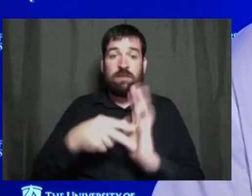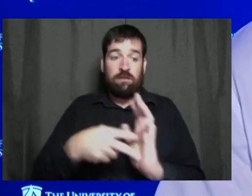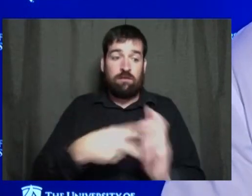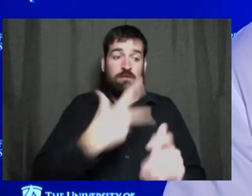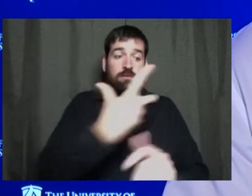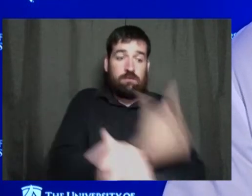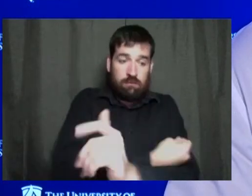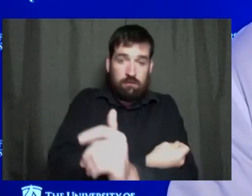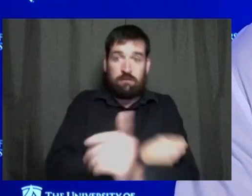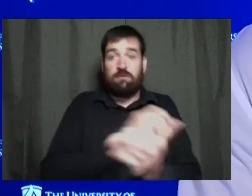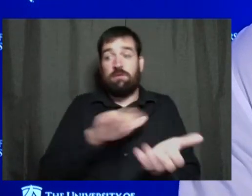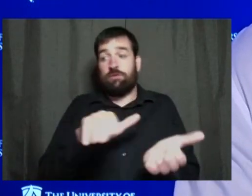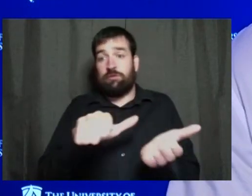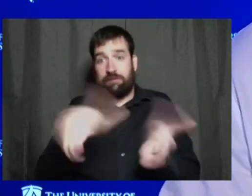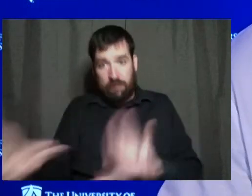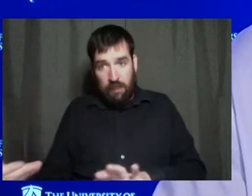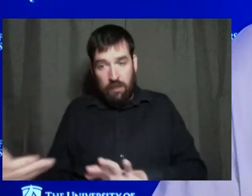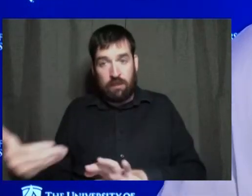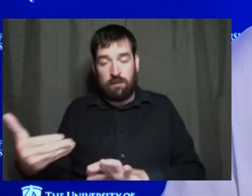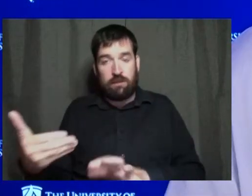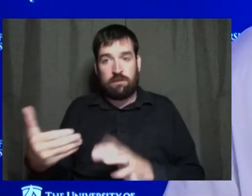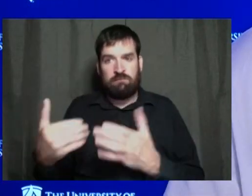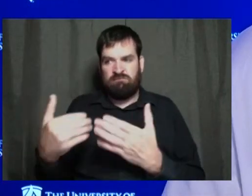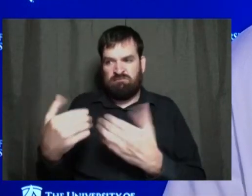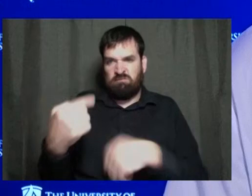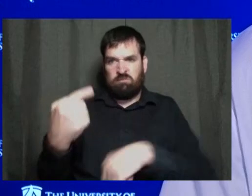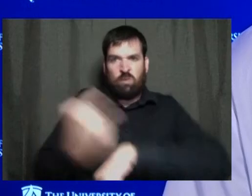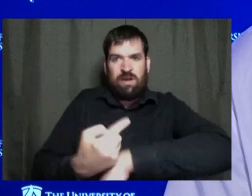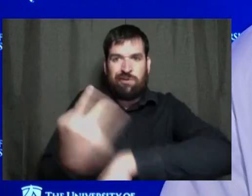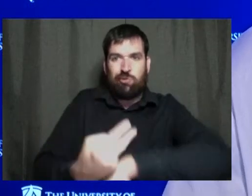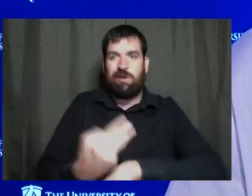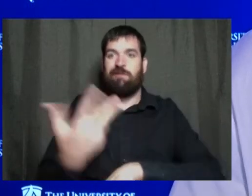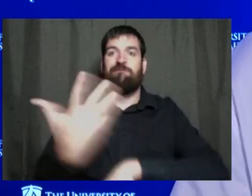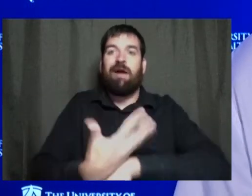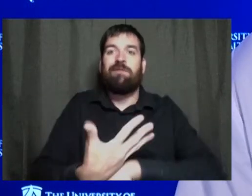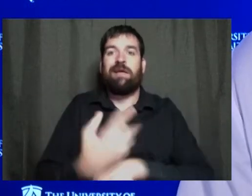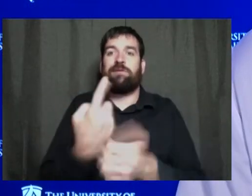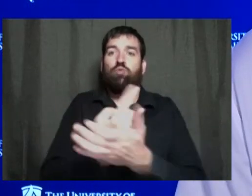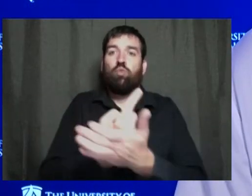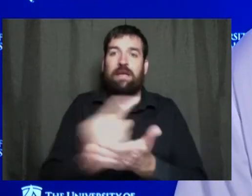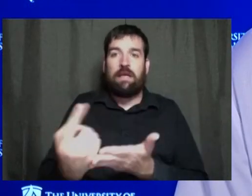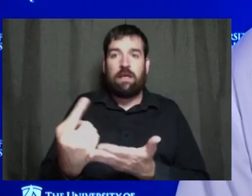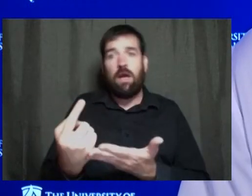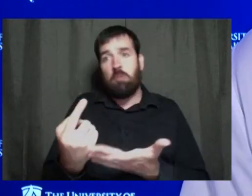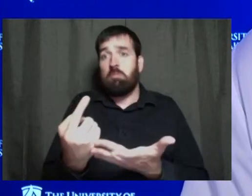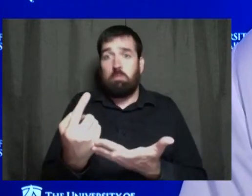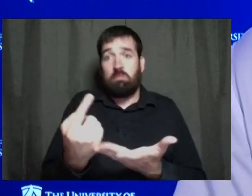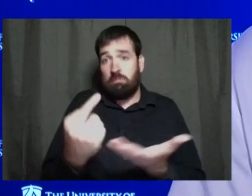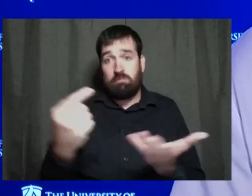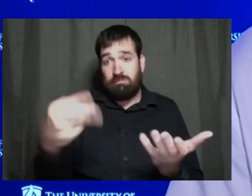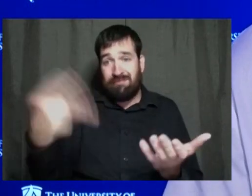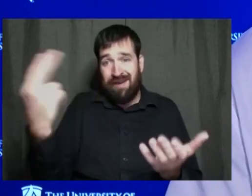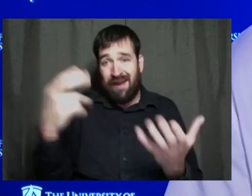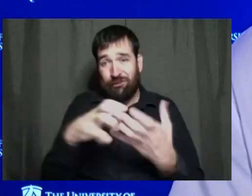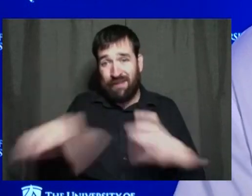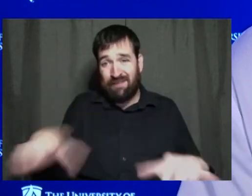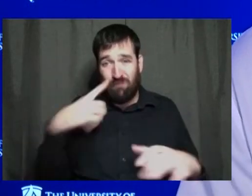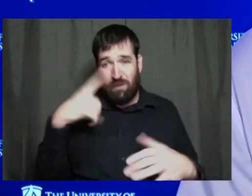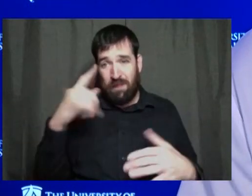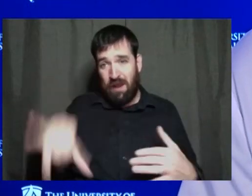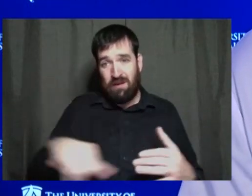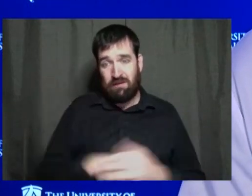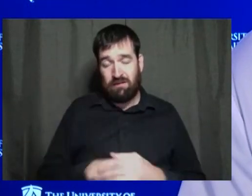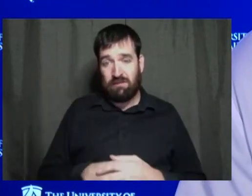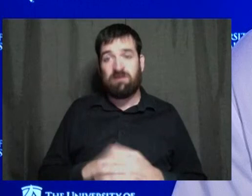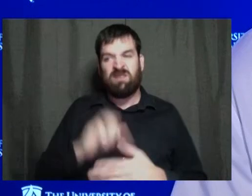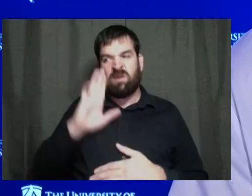died within a day or 2 or 5 days or a week is pretty high in the United States, when we know the amount of death that